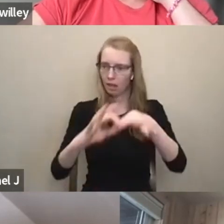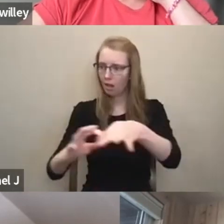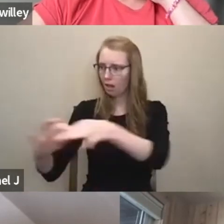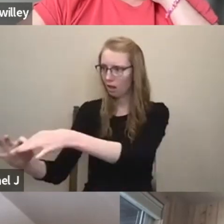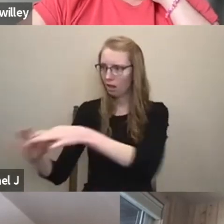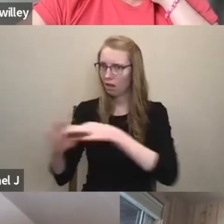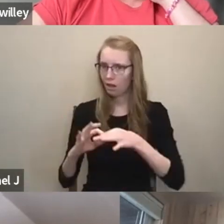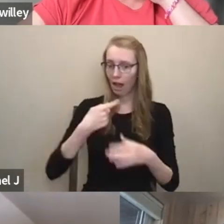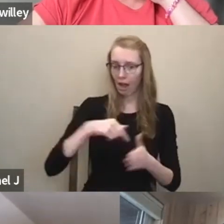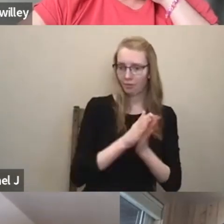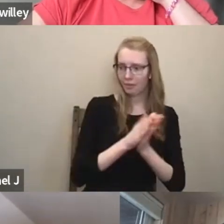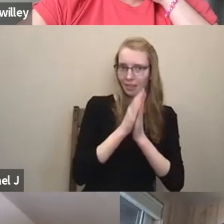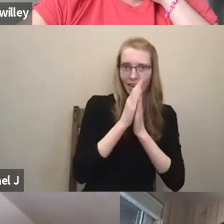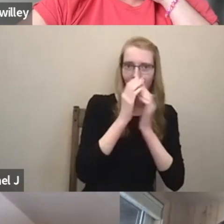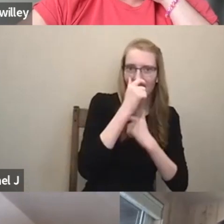Jennifer out, as it were.